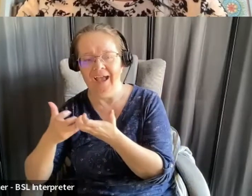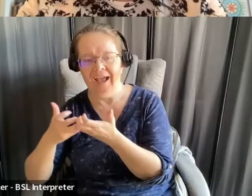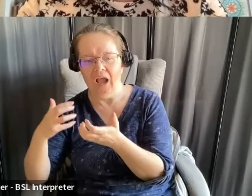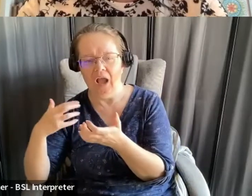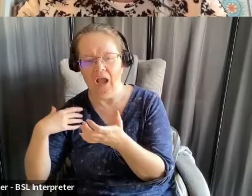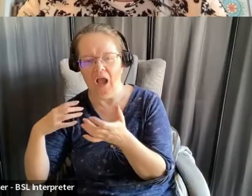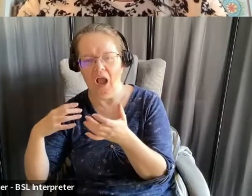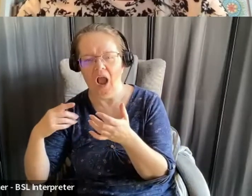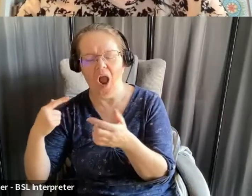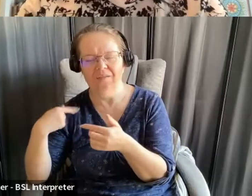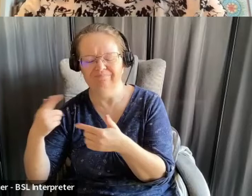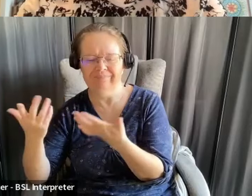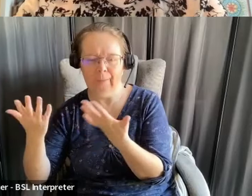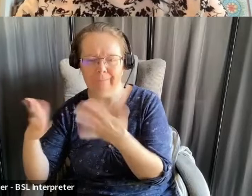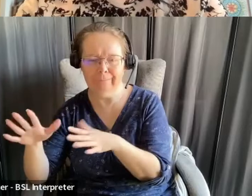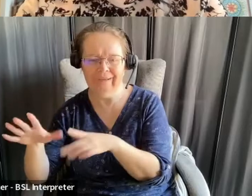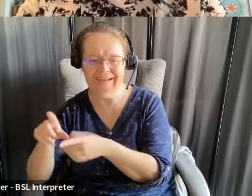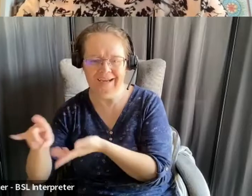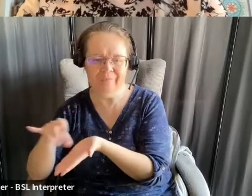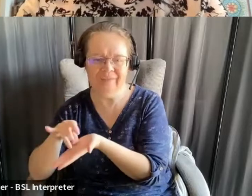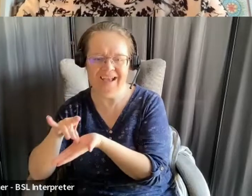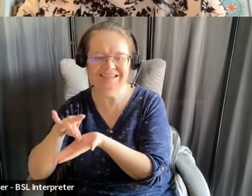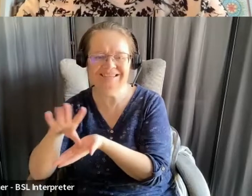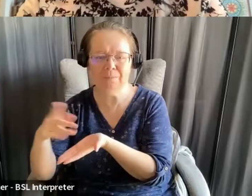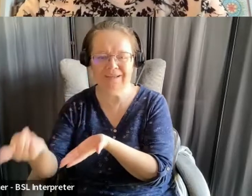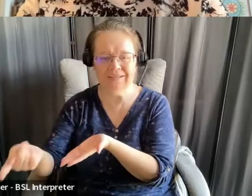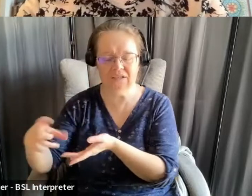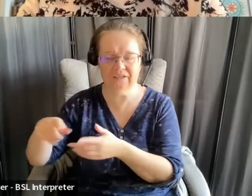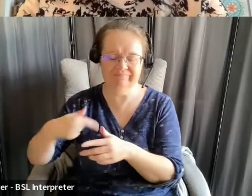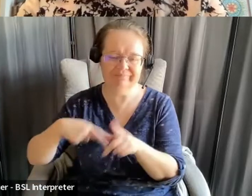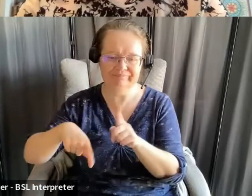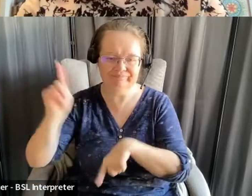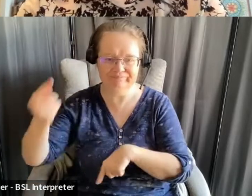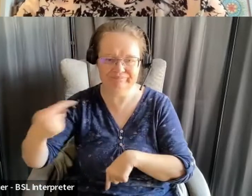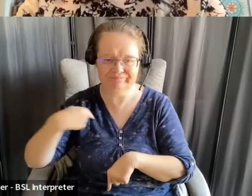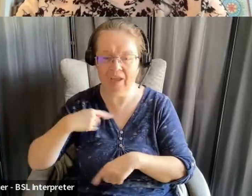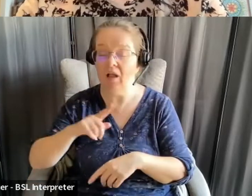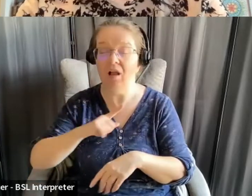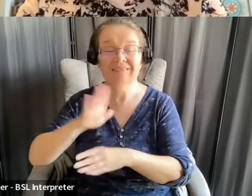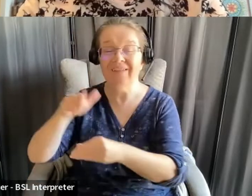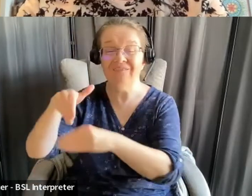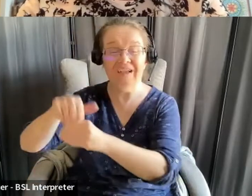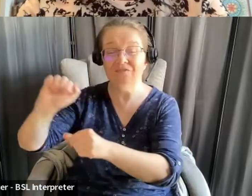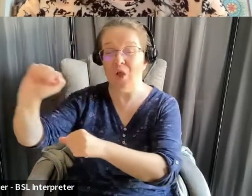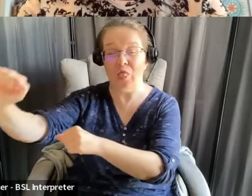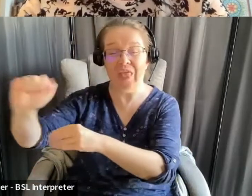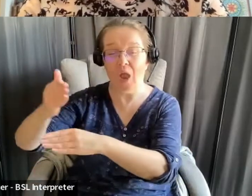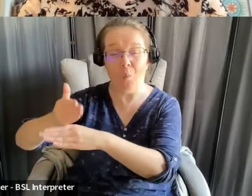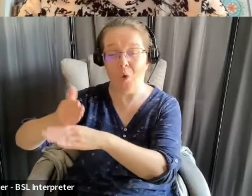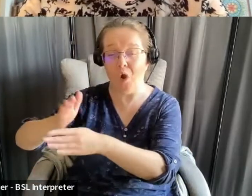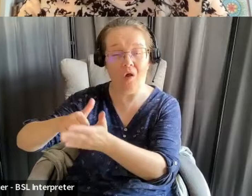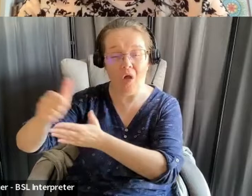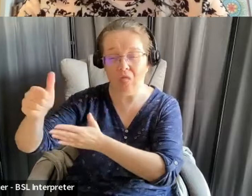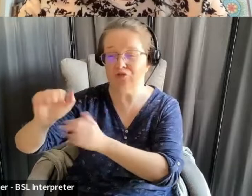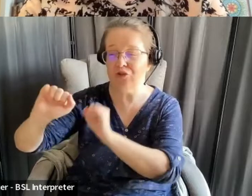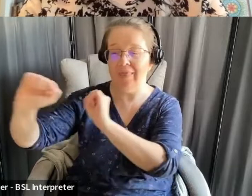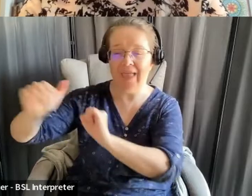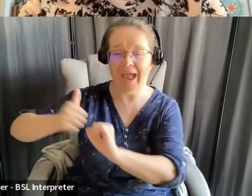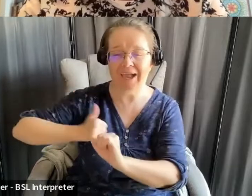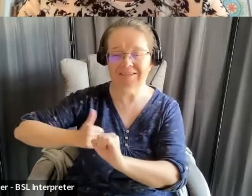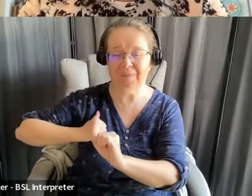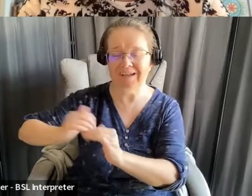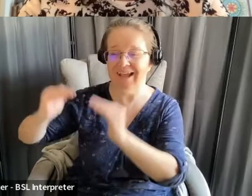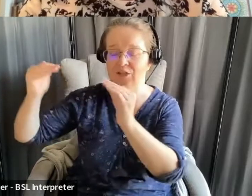constructive dismissal, because I just didn't fit in with the work culture and the expectations. And